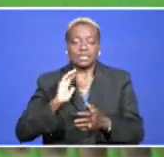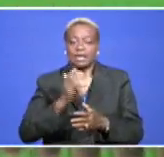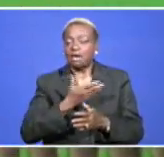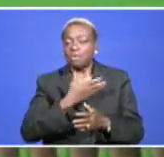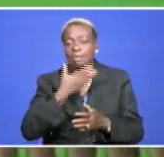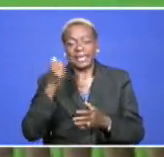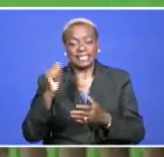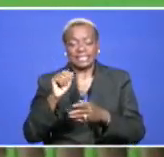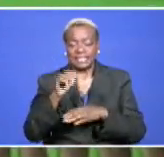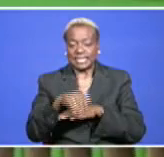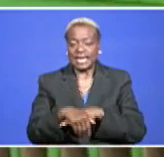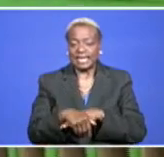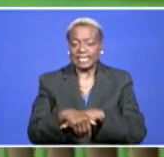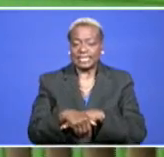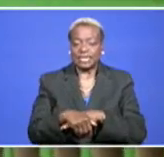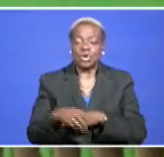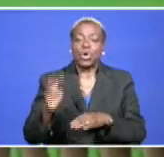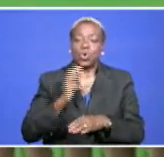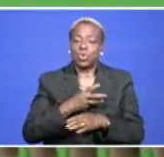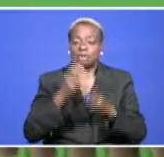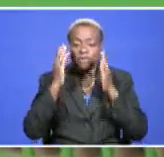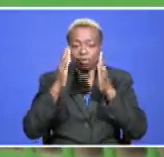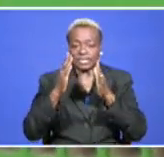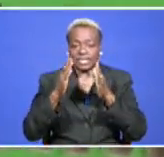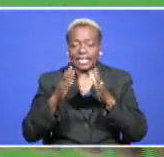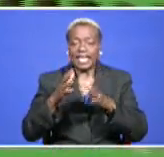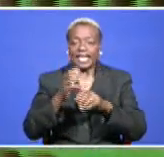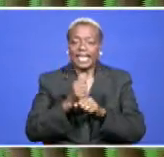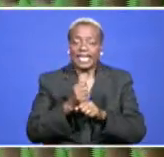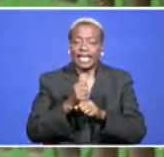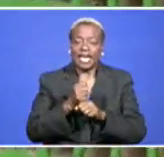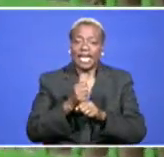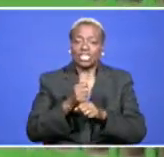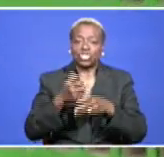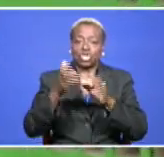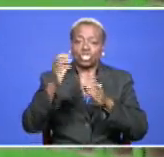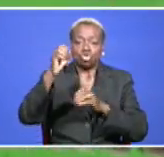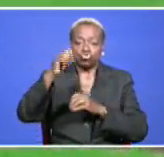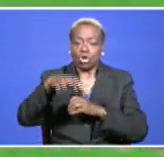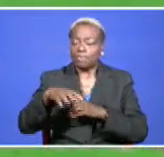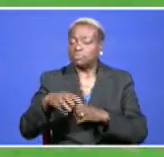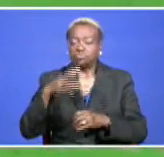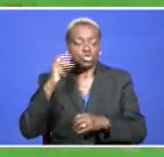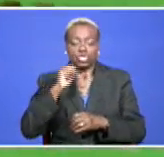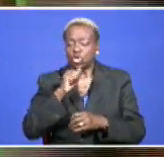So tonight we were more focused on getting our shots to drop, which wasn't working. So we had poor execution on that